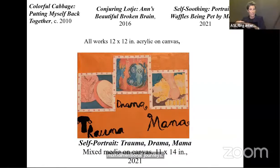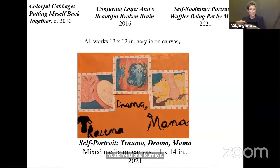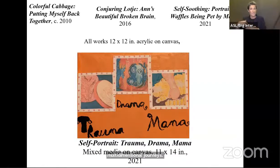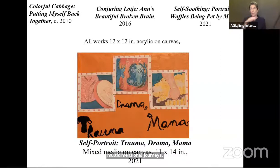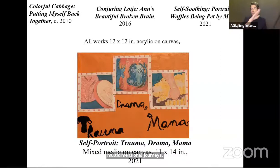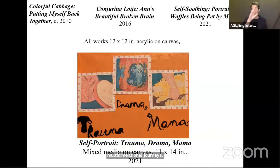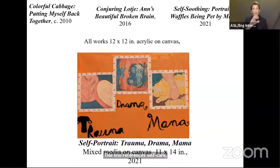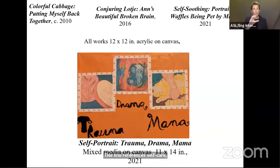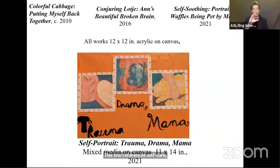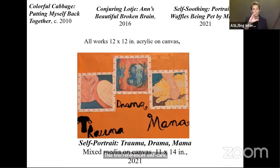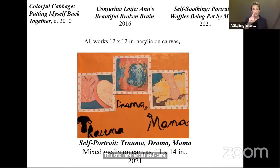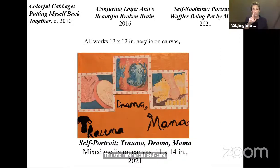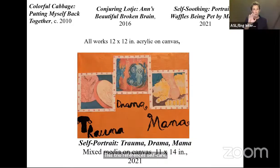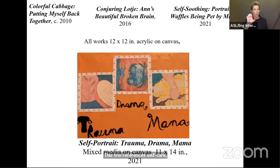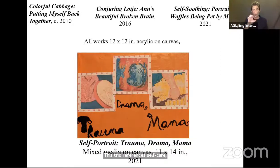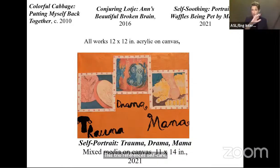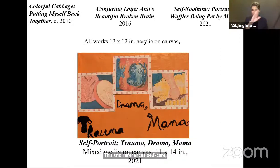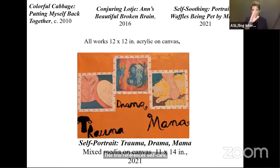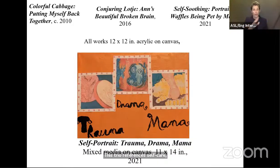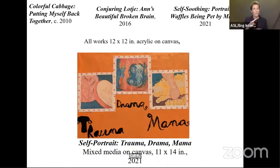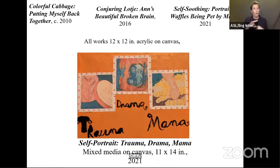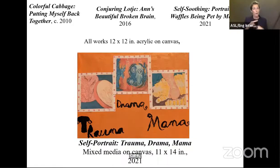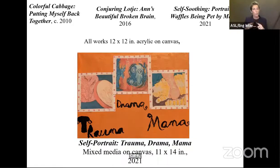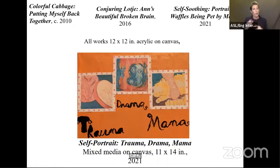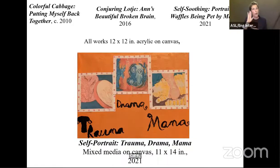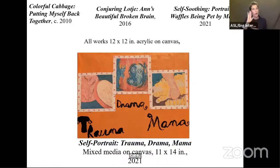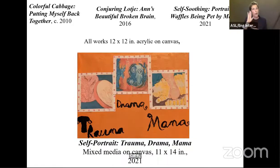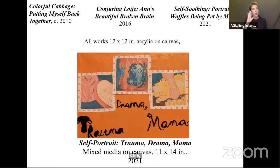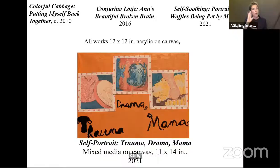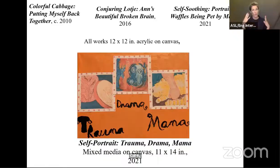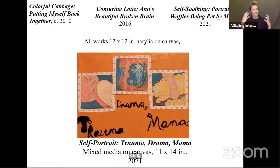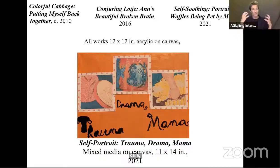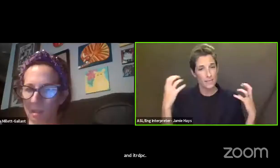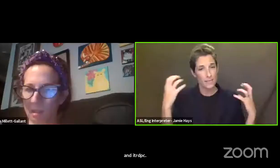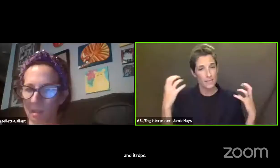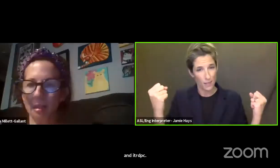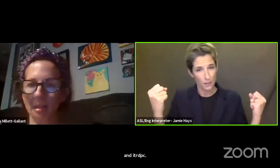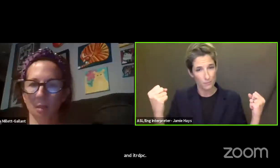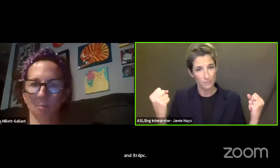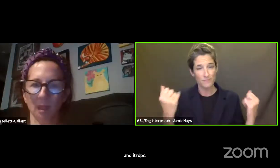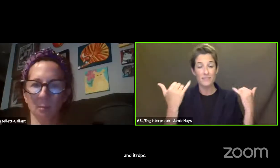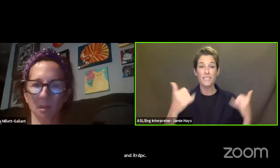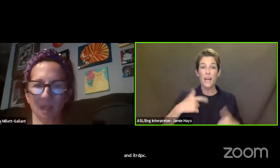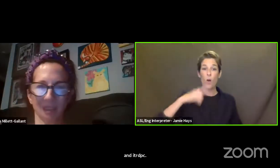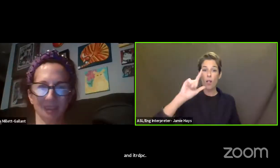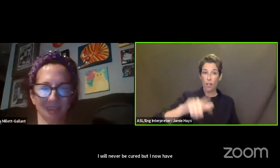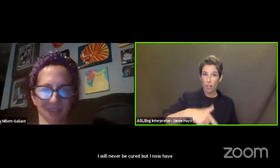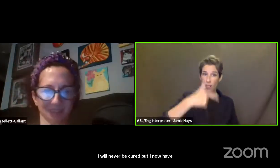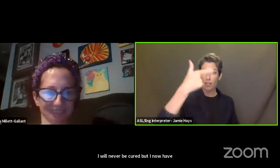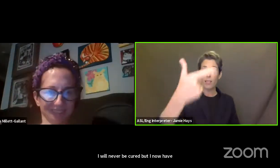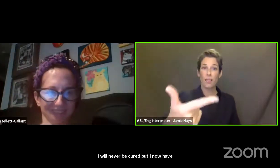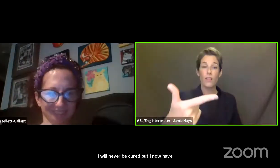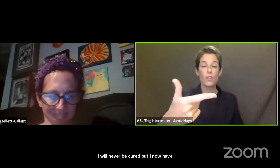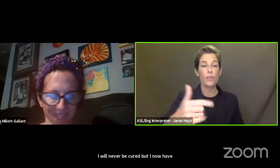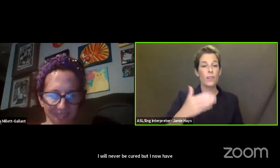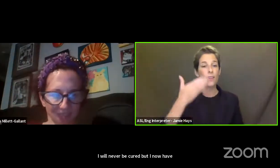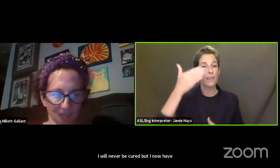Thank you. Now it's my pleasure to turn the digital mic over to our next speaker, Karen Nakamura.